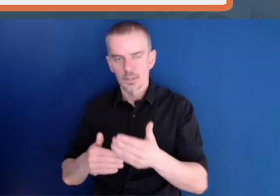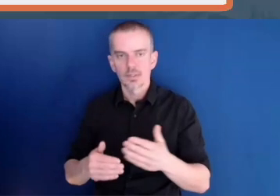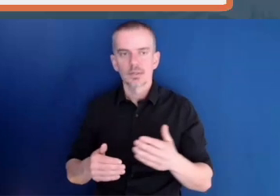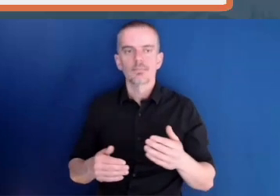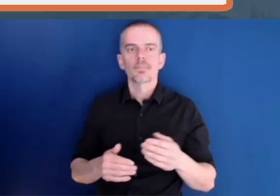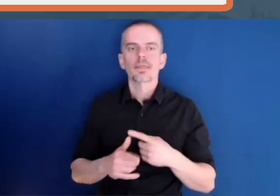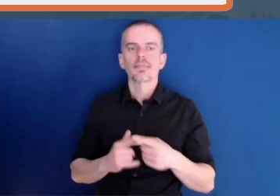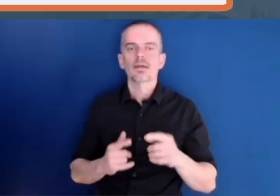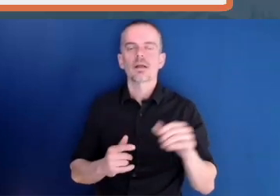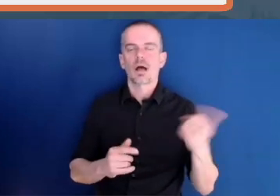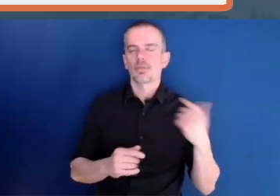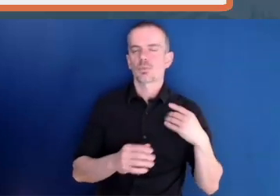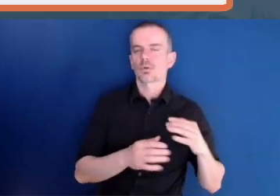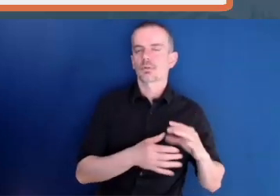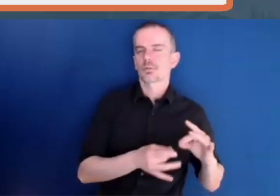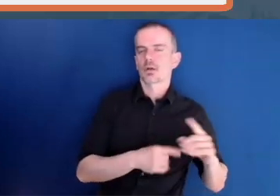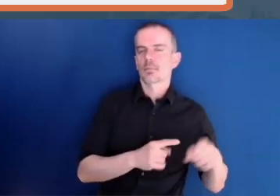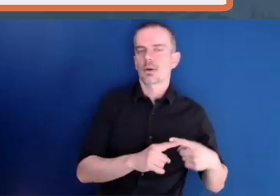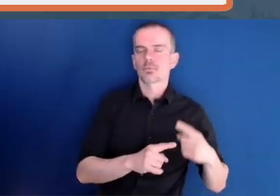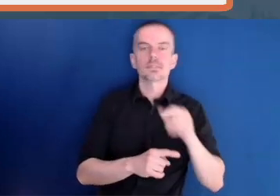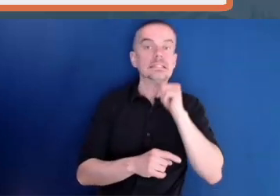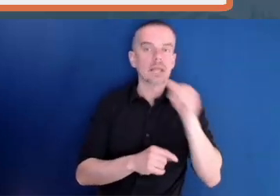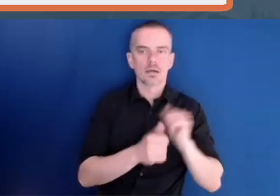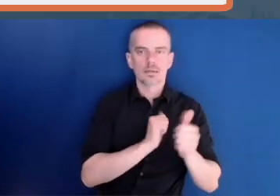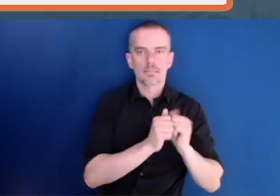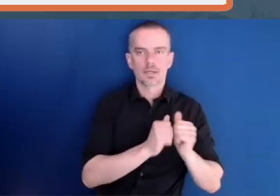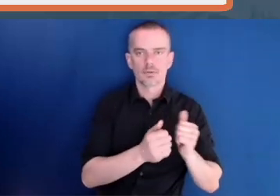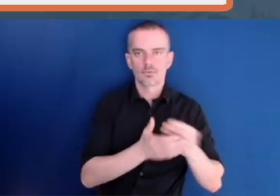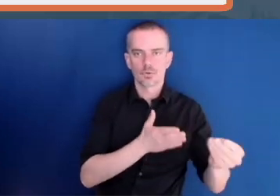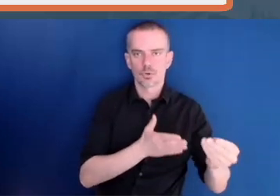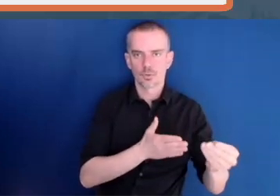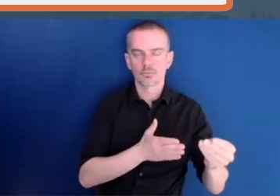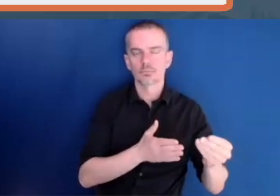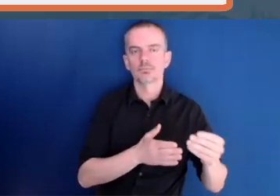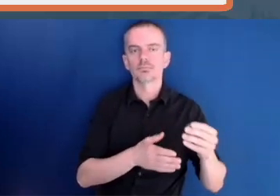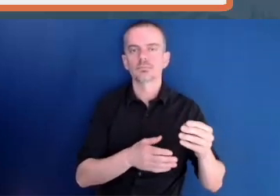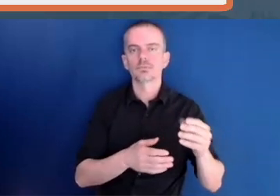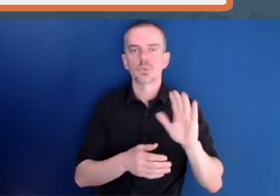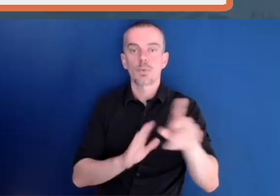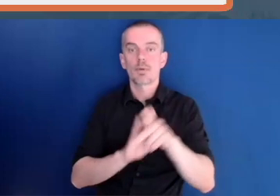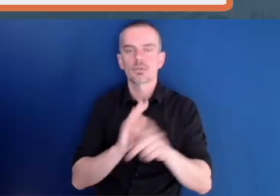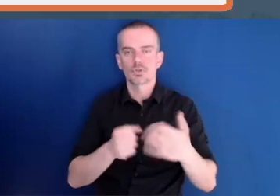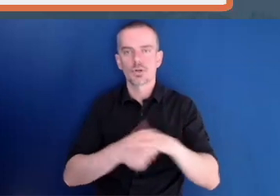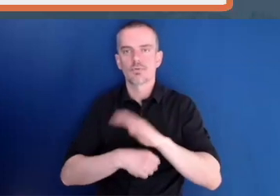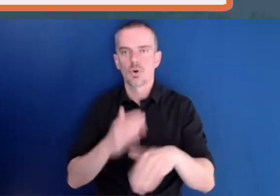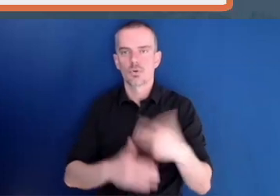non-competitive procurement. And so your procurement policy should cover kind of all of those cases.